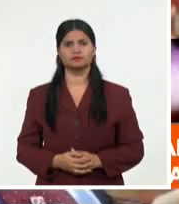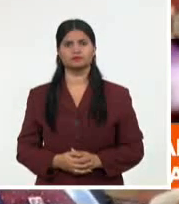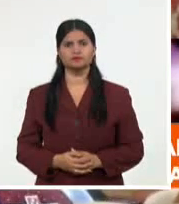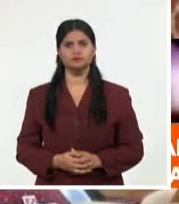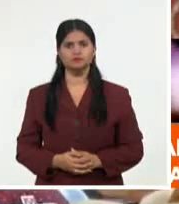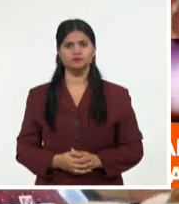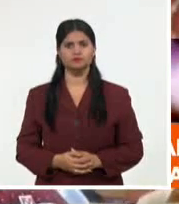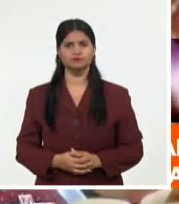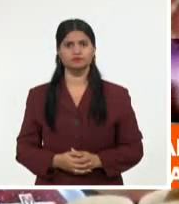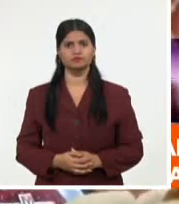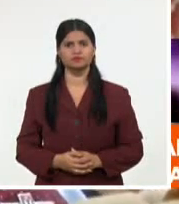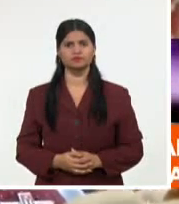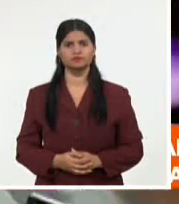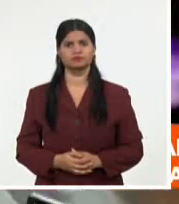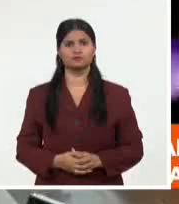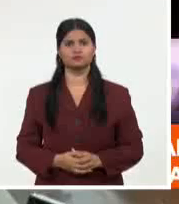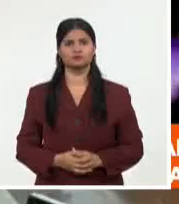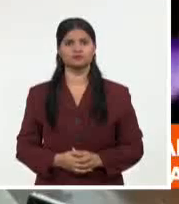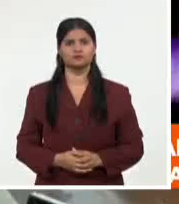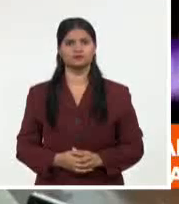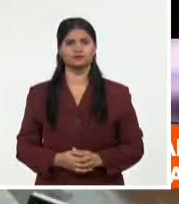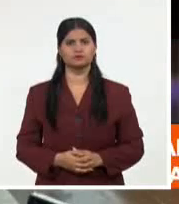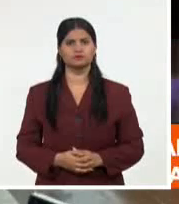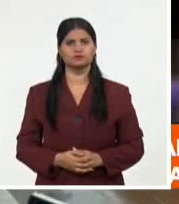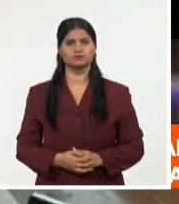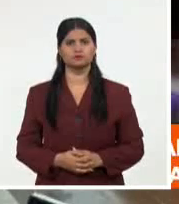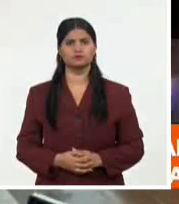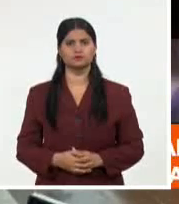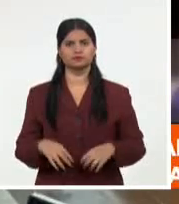and slavery. Cuba